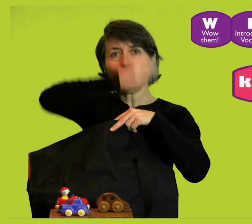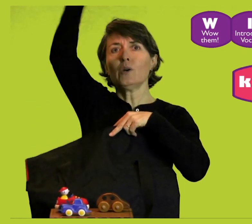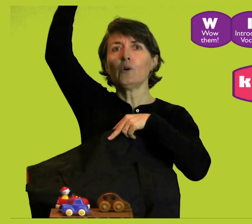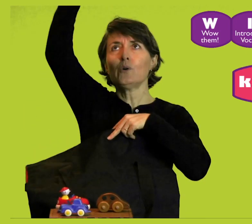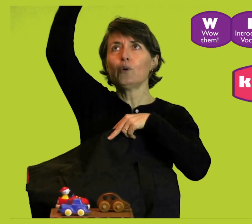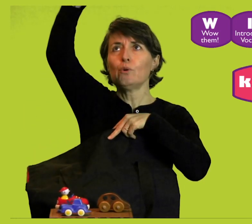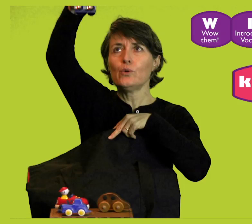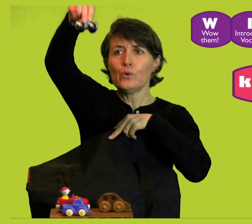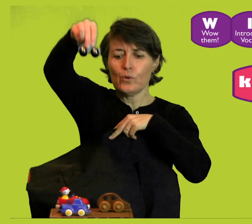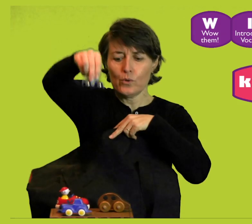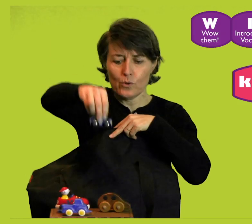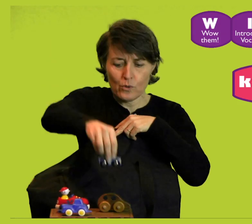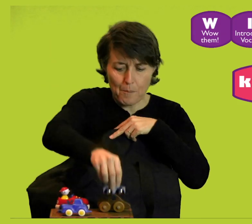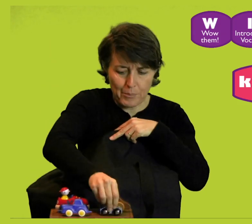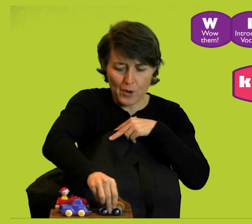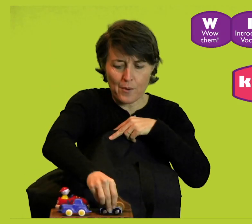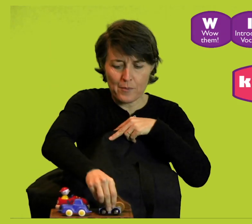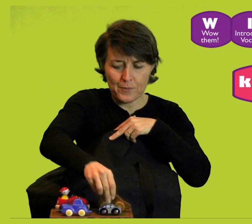Boom.